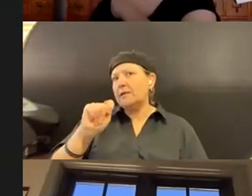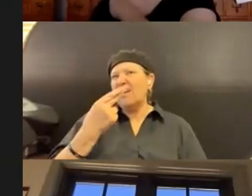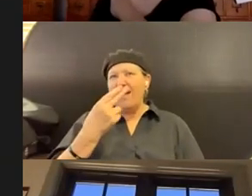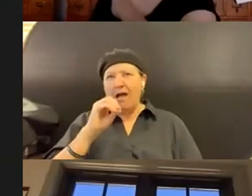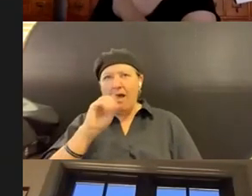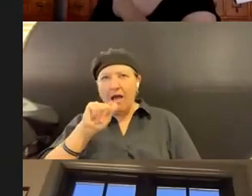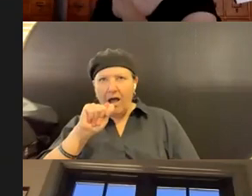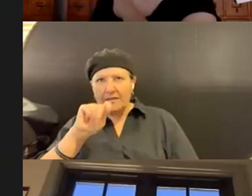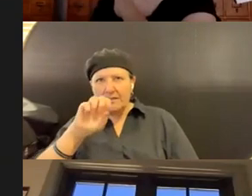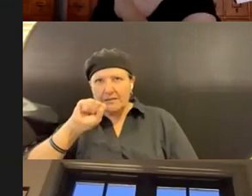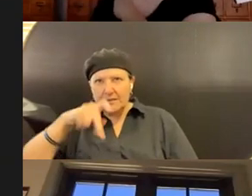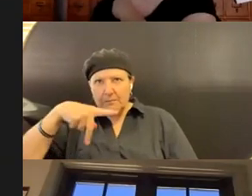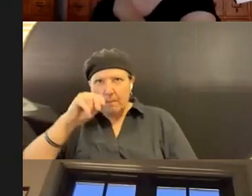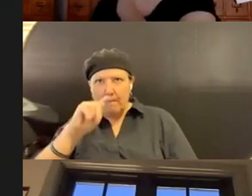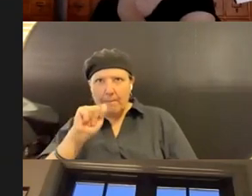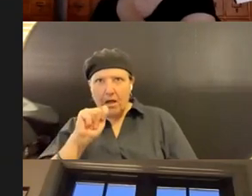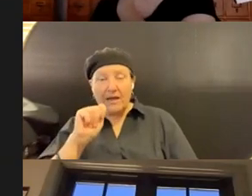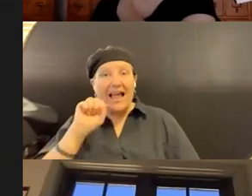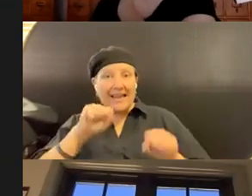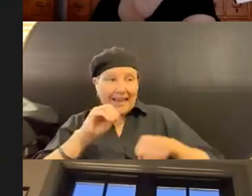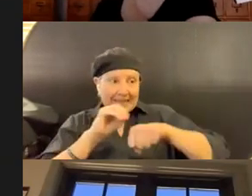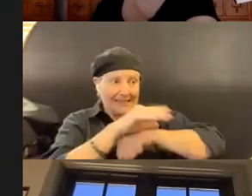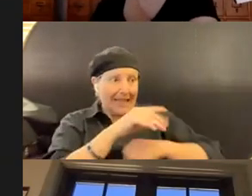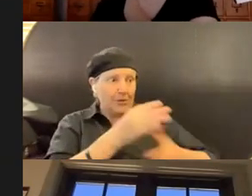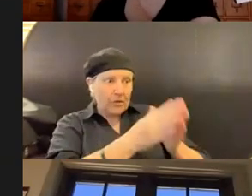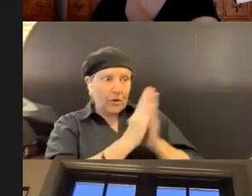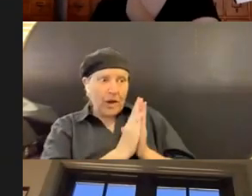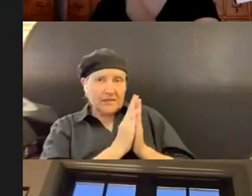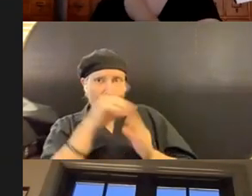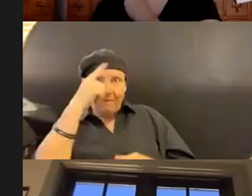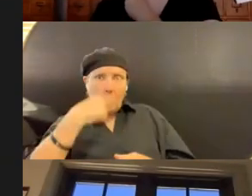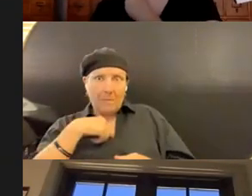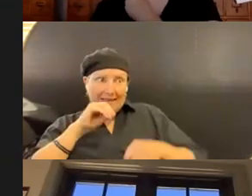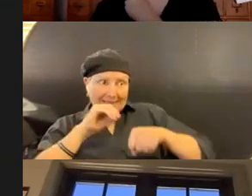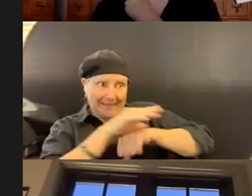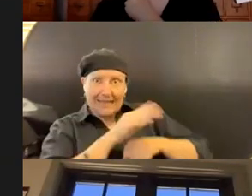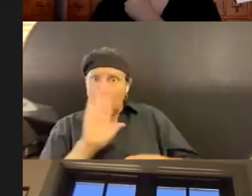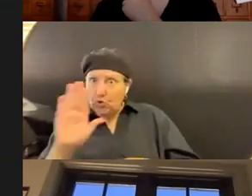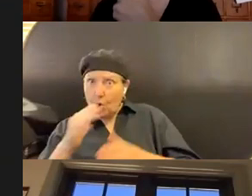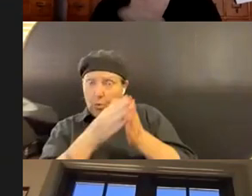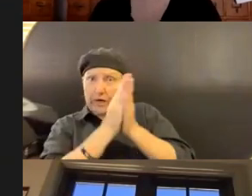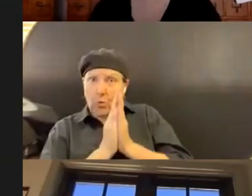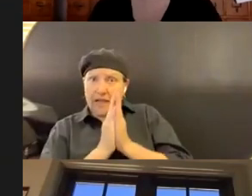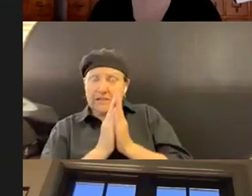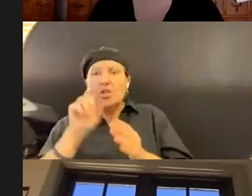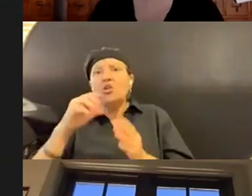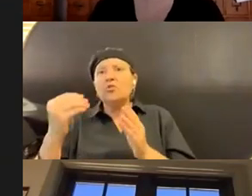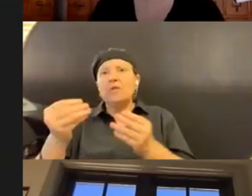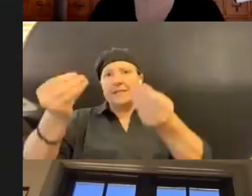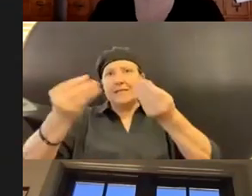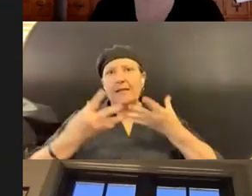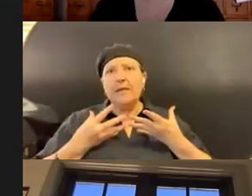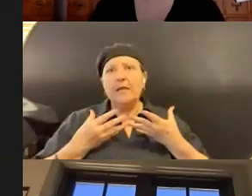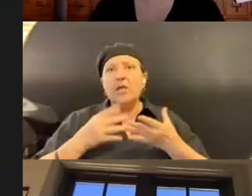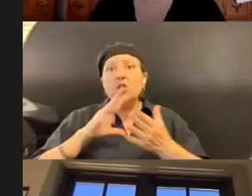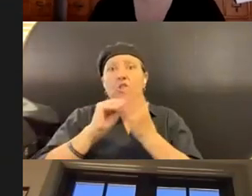I can submit the request. In order for me to submit the request, I actually need to provide the student's name and their address and also their